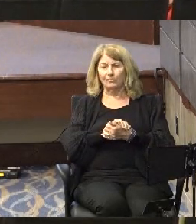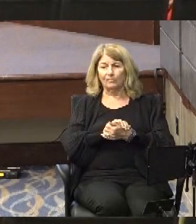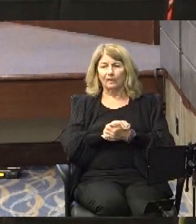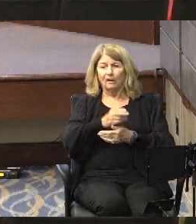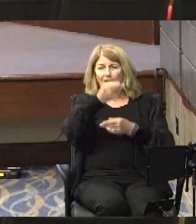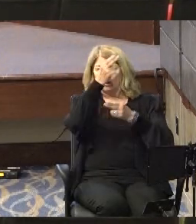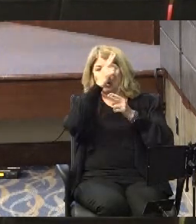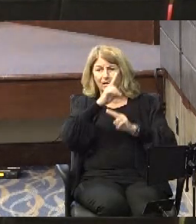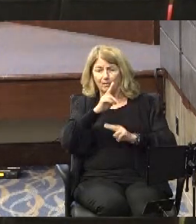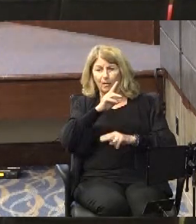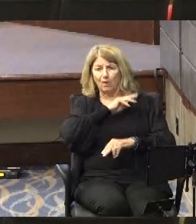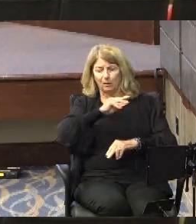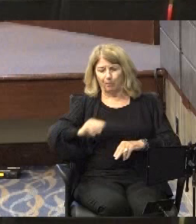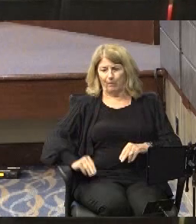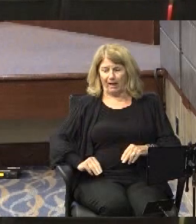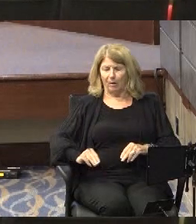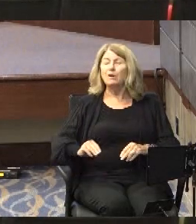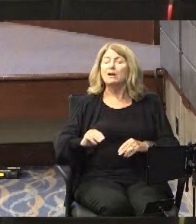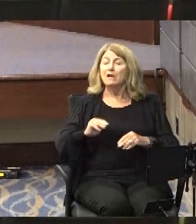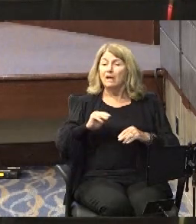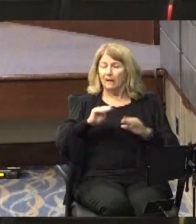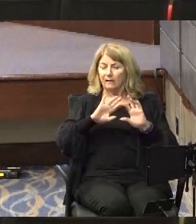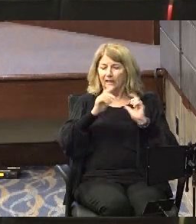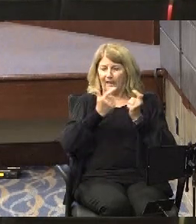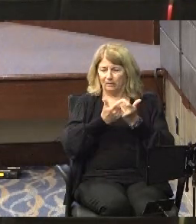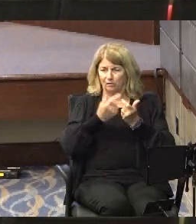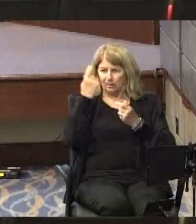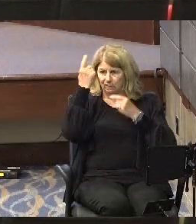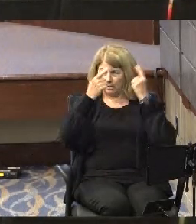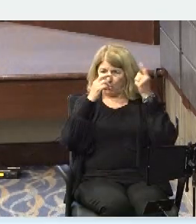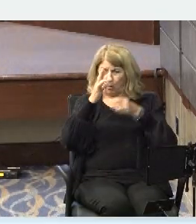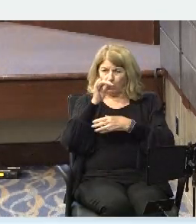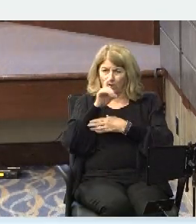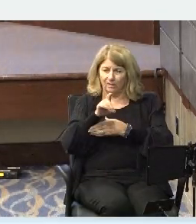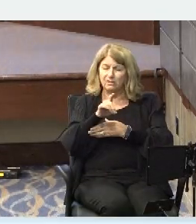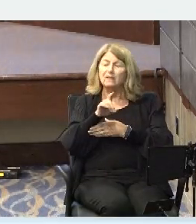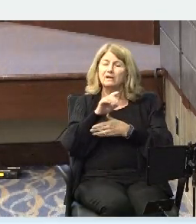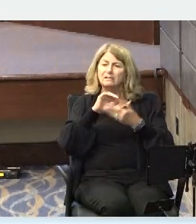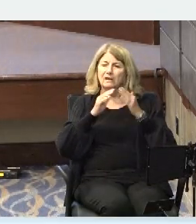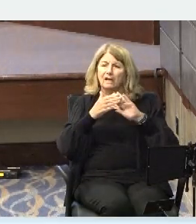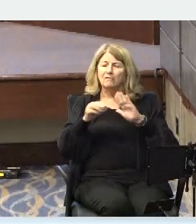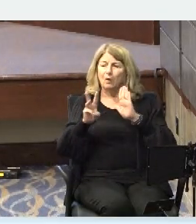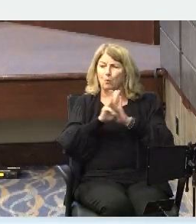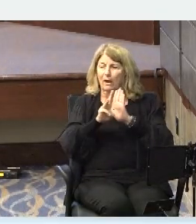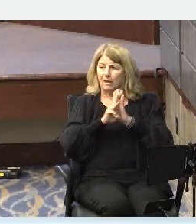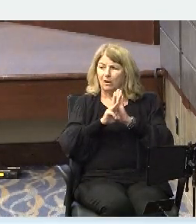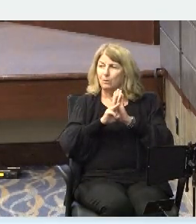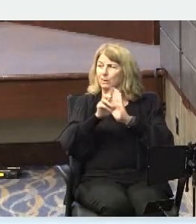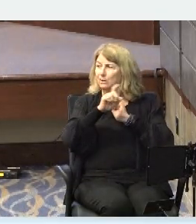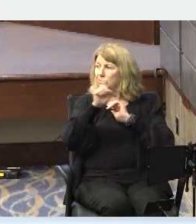Pro Tem, members of the council, this is a public hearing to consider an ordinance of the City of Waco, Texas, amending certain definitions in Section